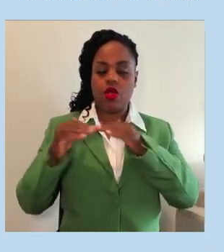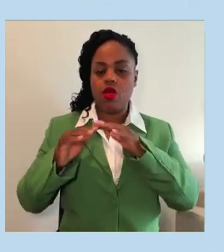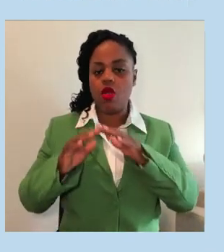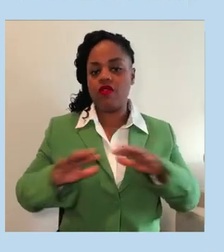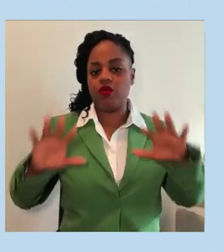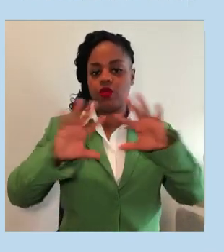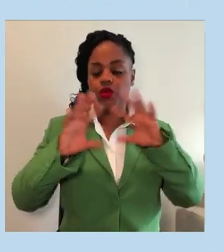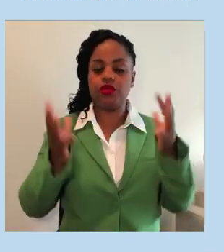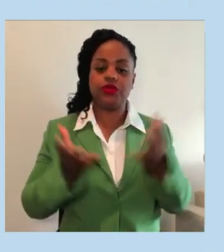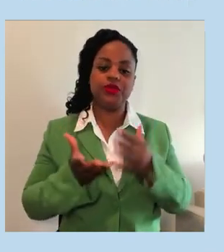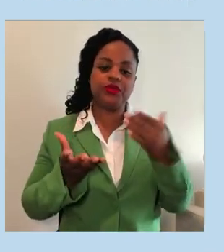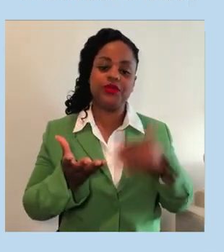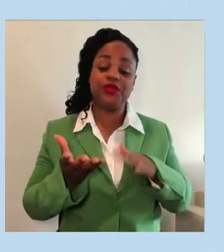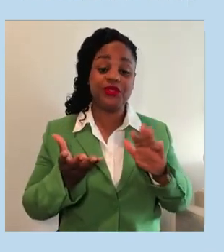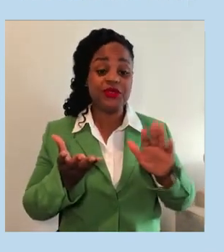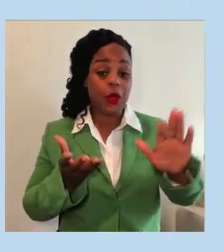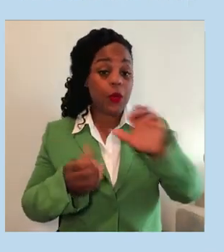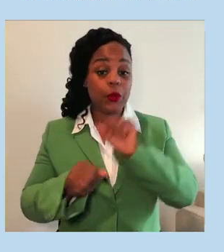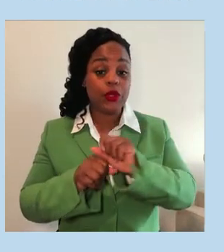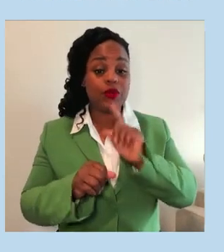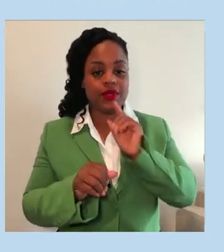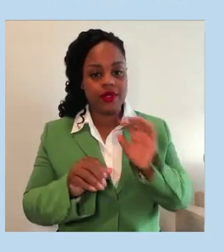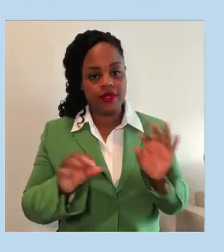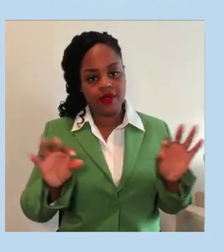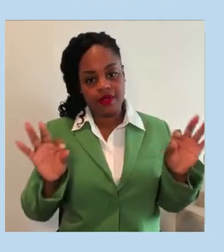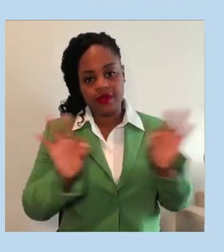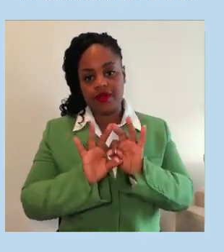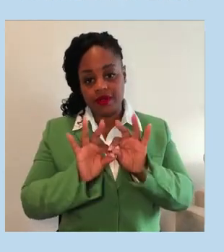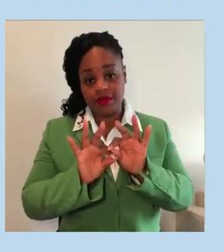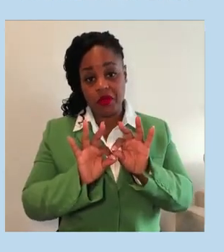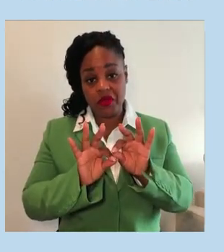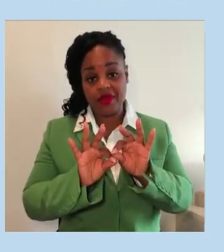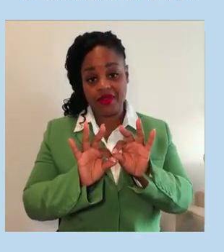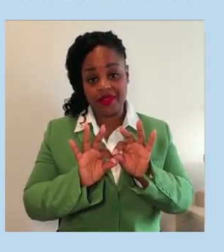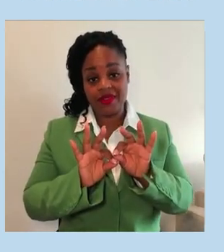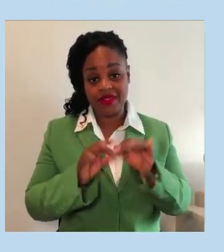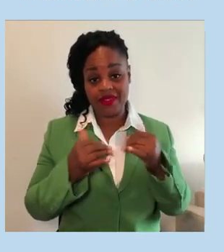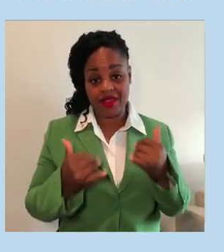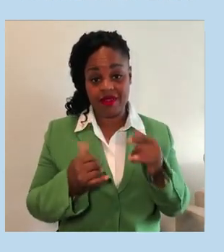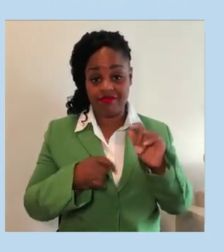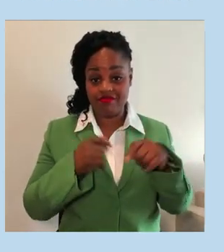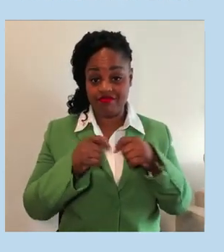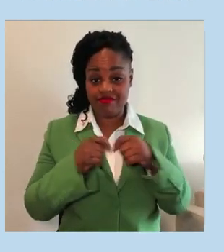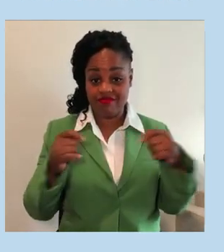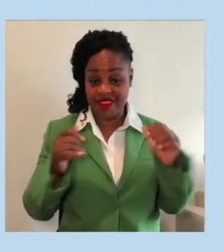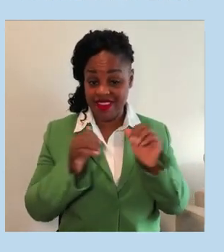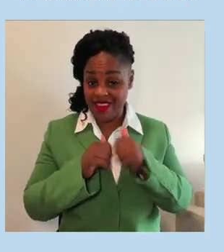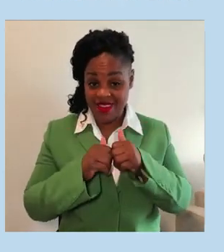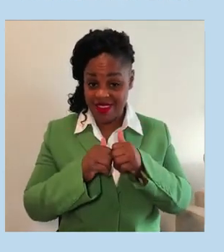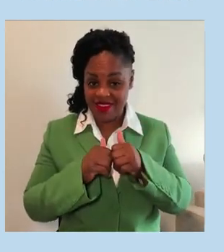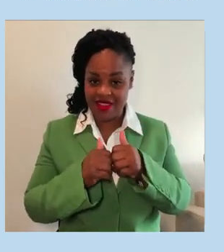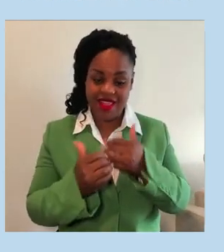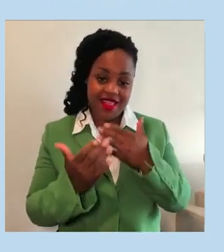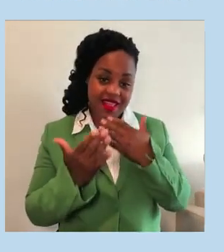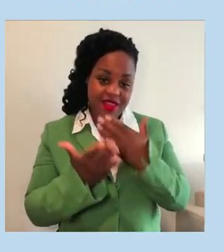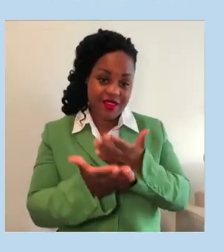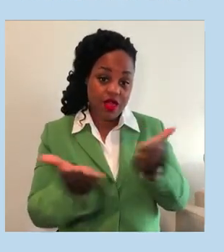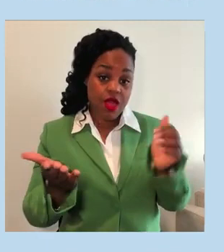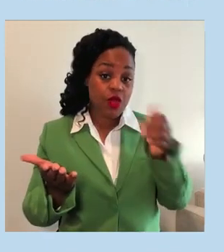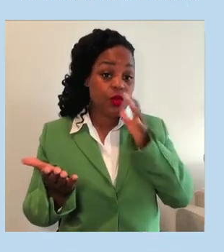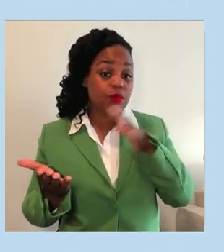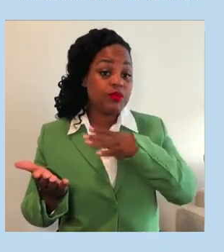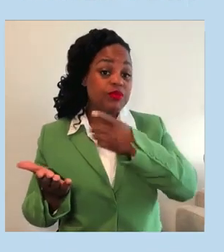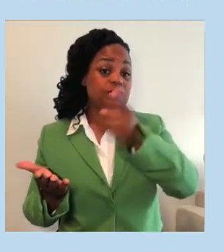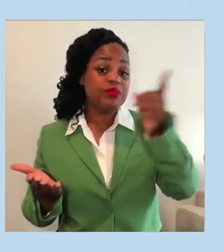incredibly meaningful. So let me end by thanking all of you and others like you, by the way, who are out there doing the